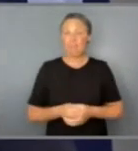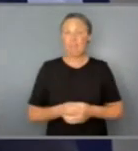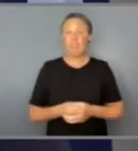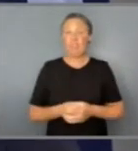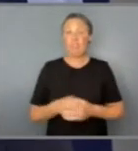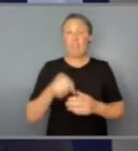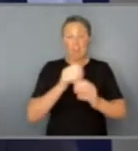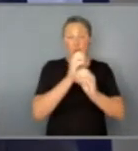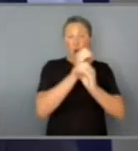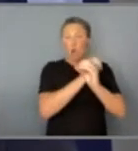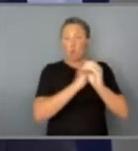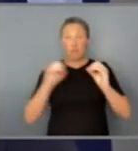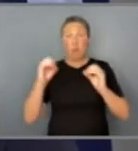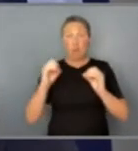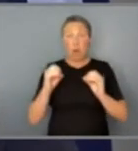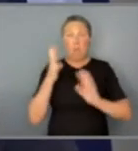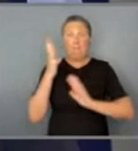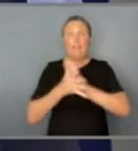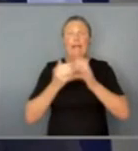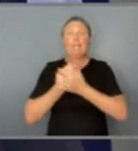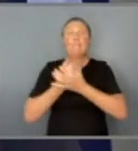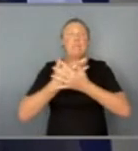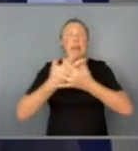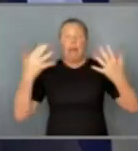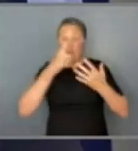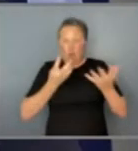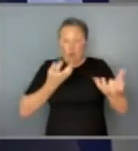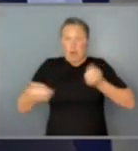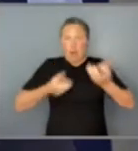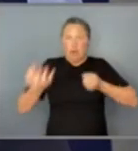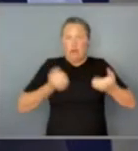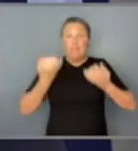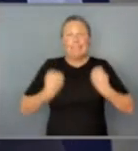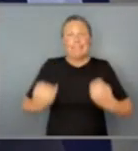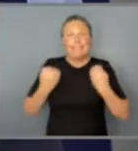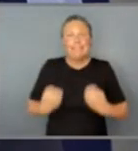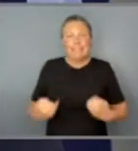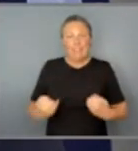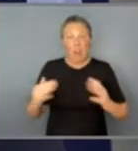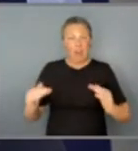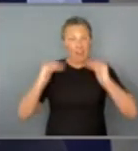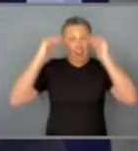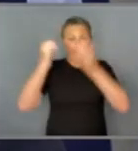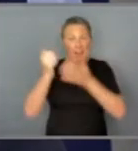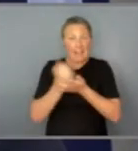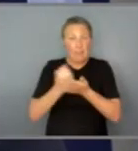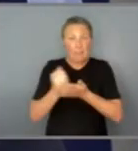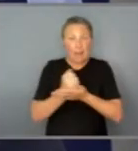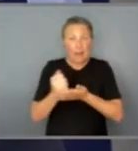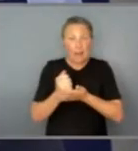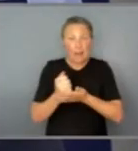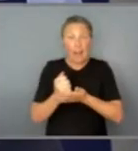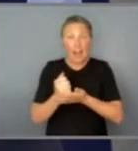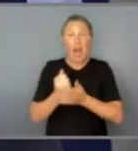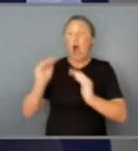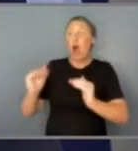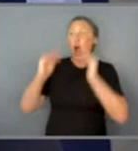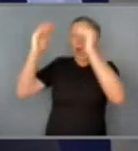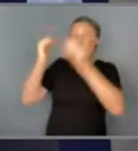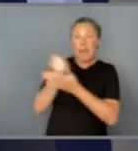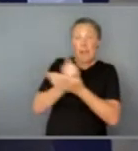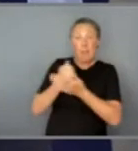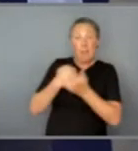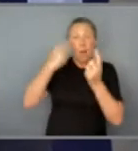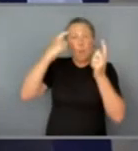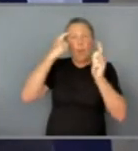much greater volume of cases. The cases themselves don't necessarily present the challenge. As we've always said,